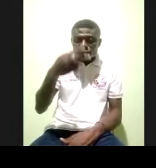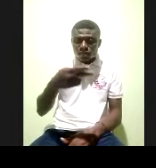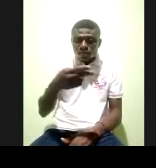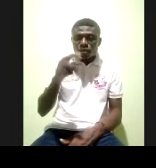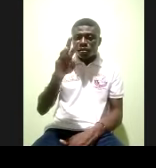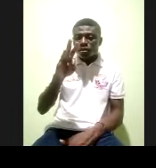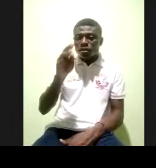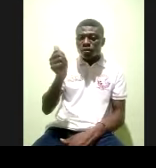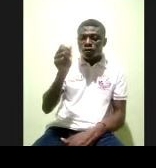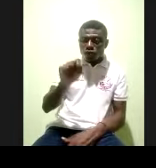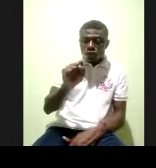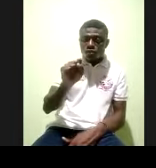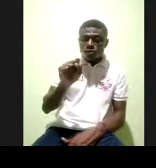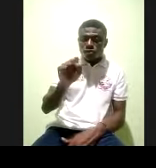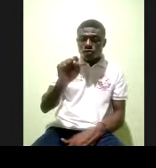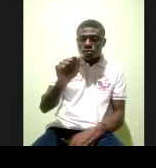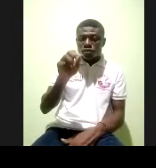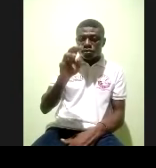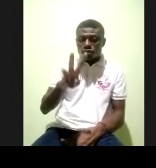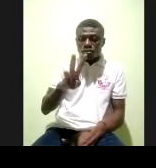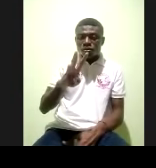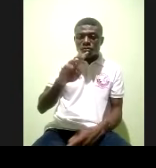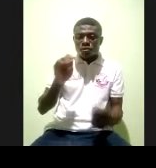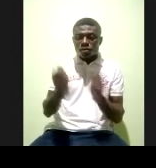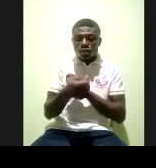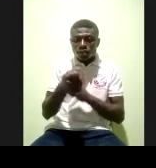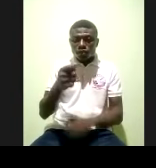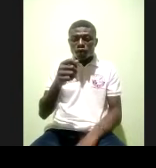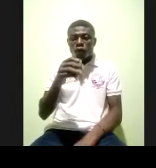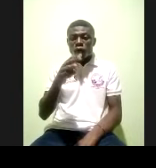a bird became brid.